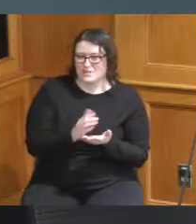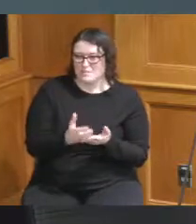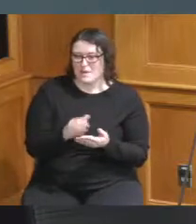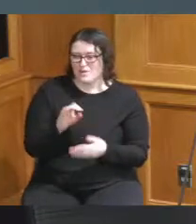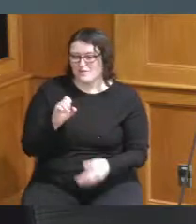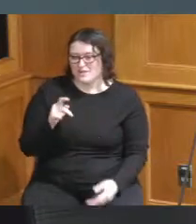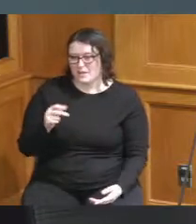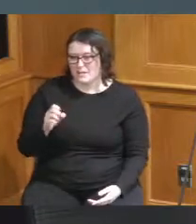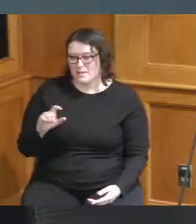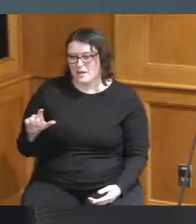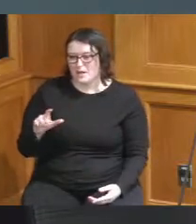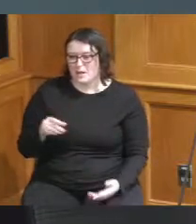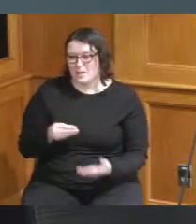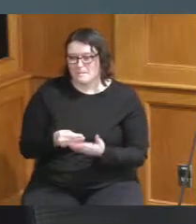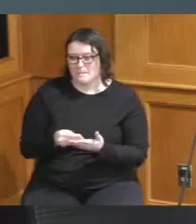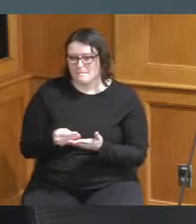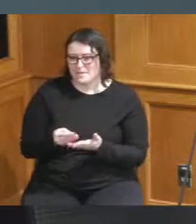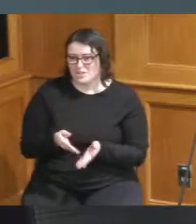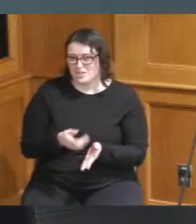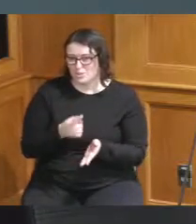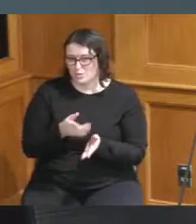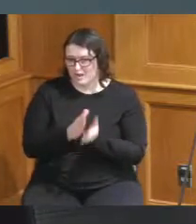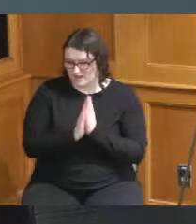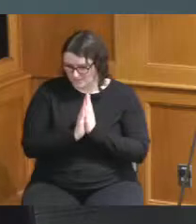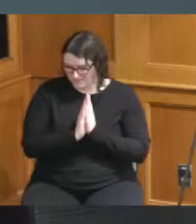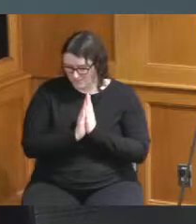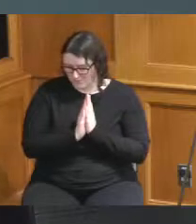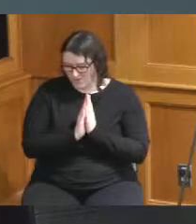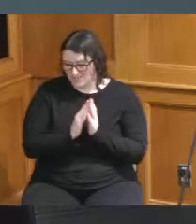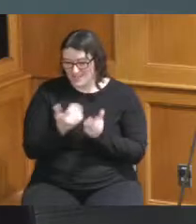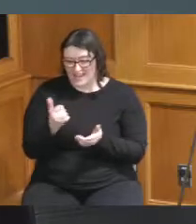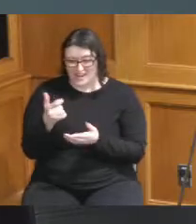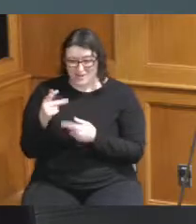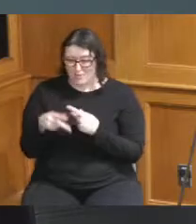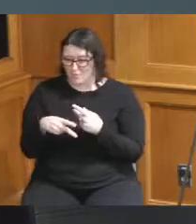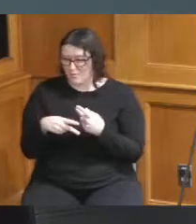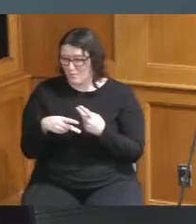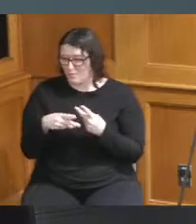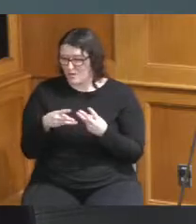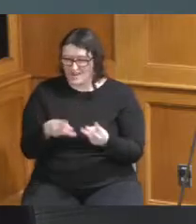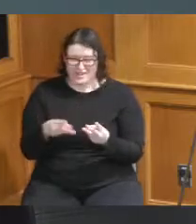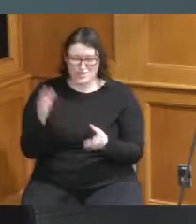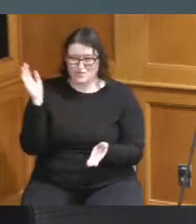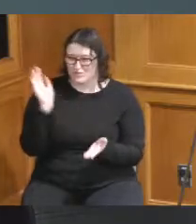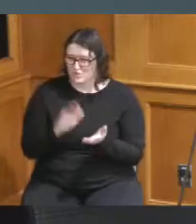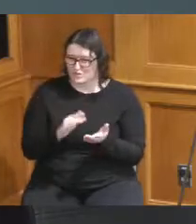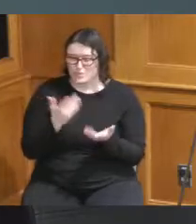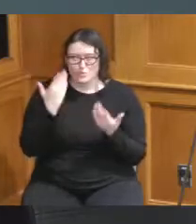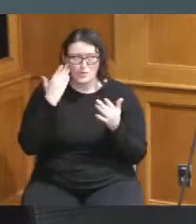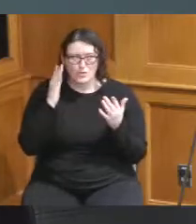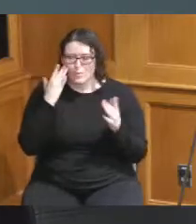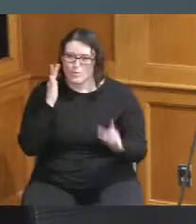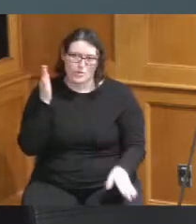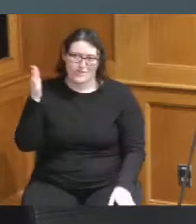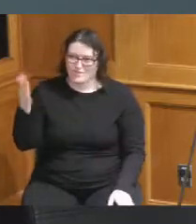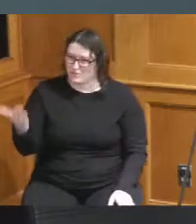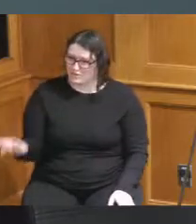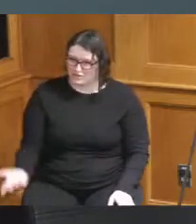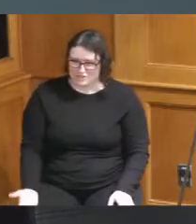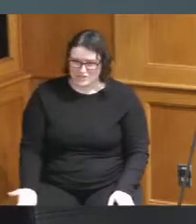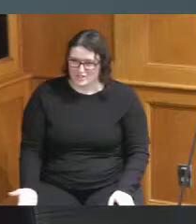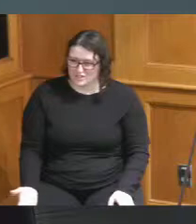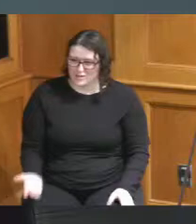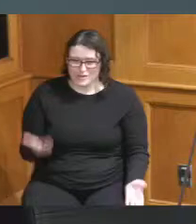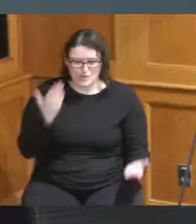capital budget that you're asking for? Is there any way to reduce that number? Because we don't know the future. We